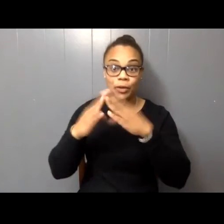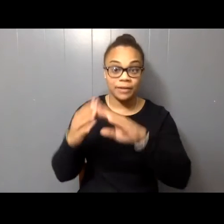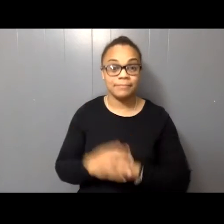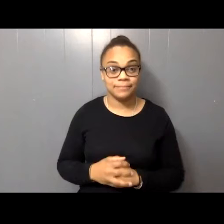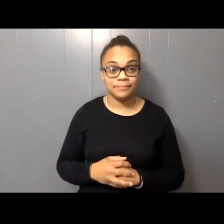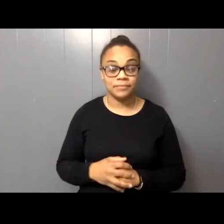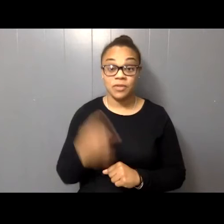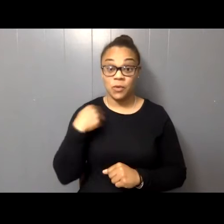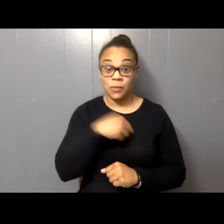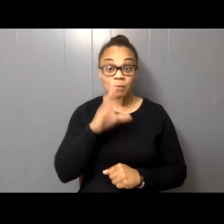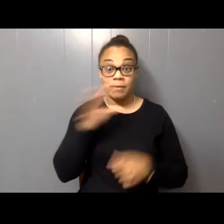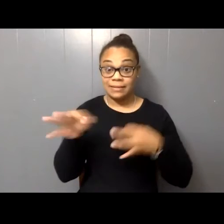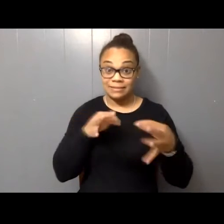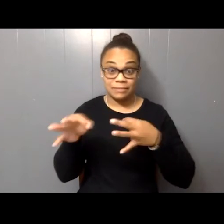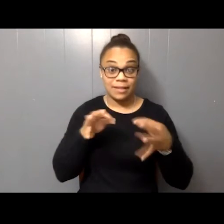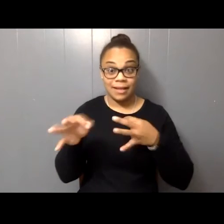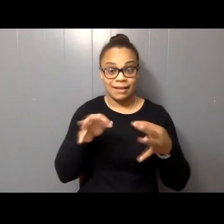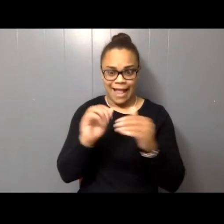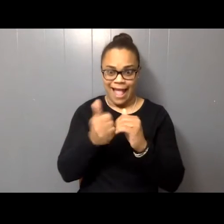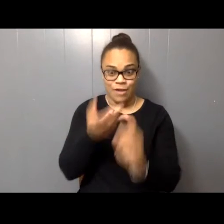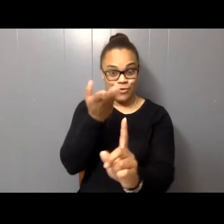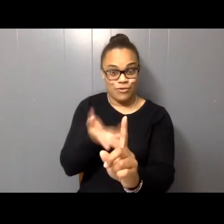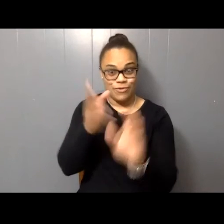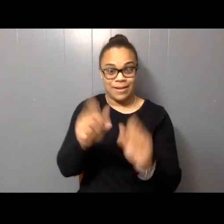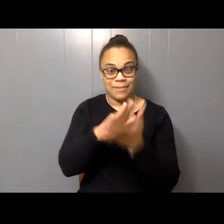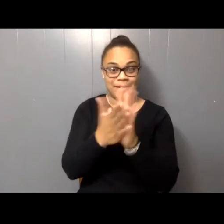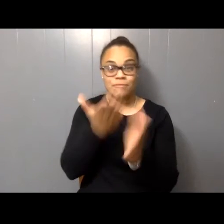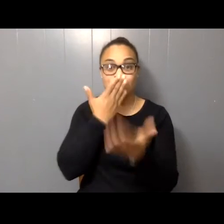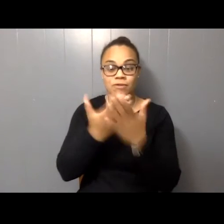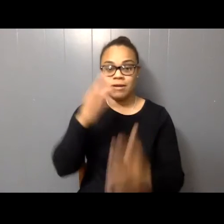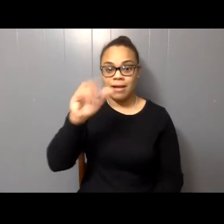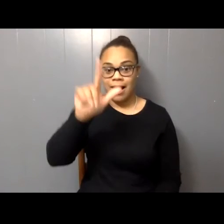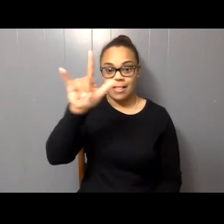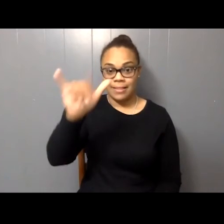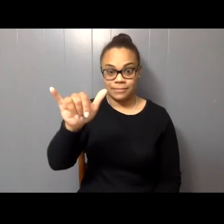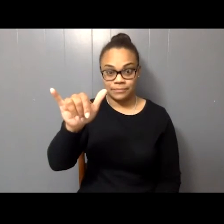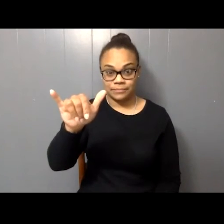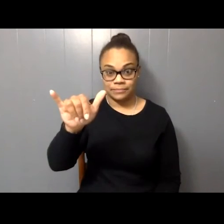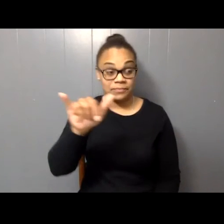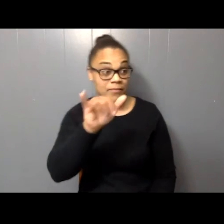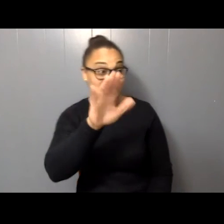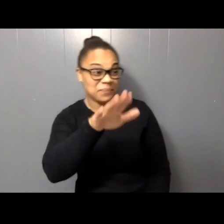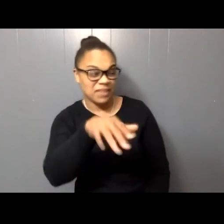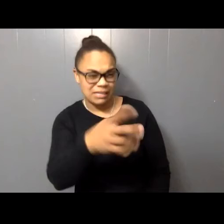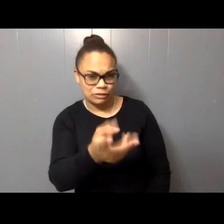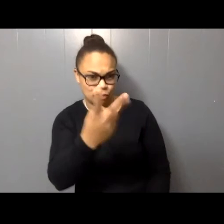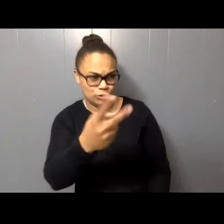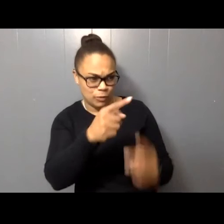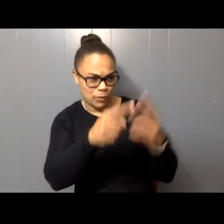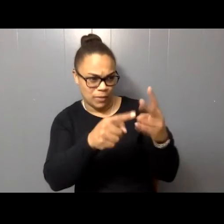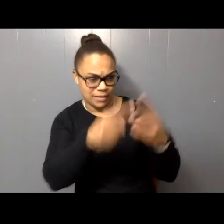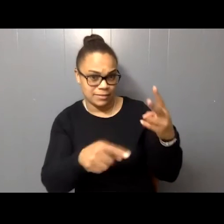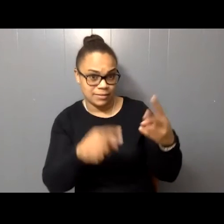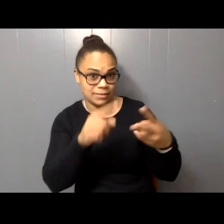good ally now. So. Two things. Reagan is raising her hand, and also, are you trying to share your